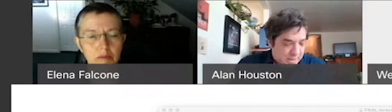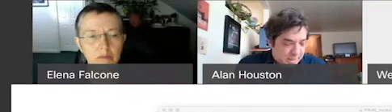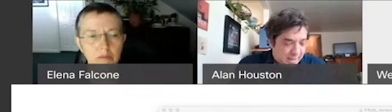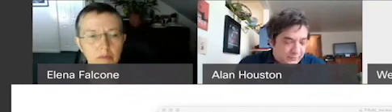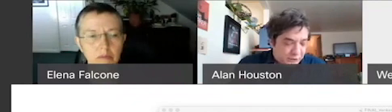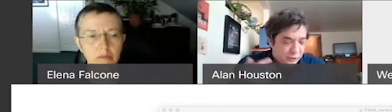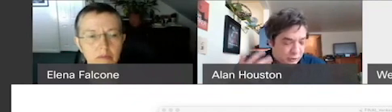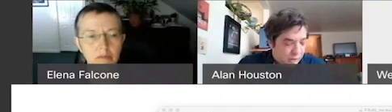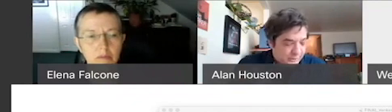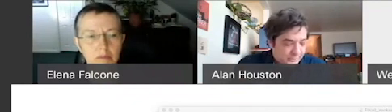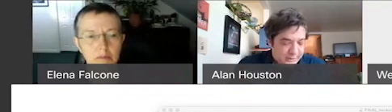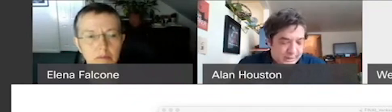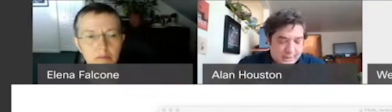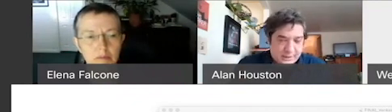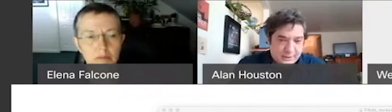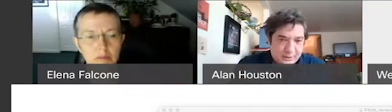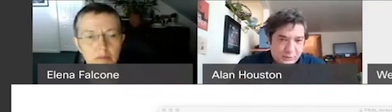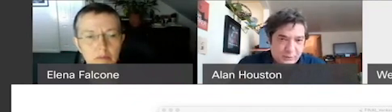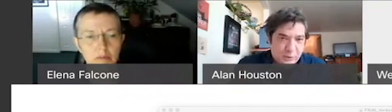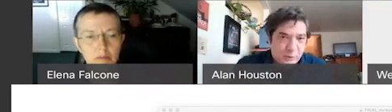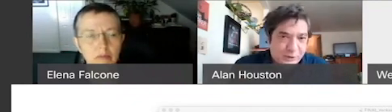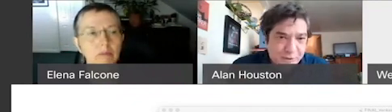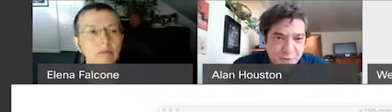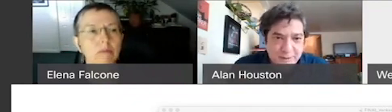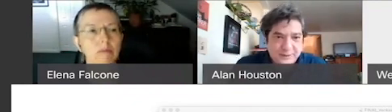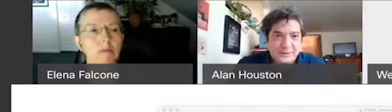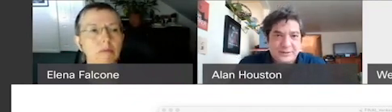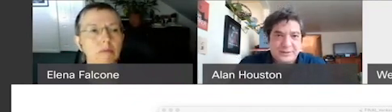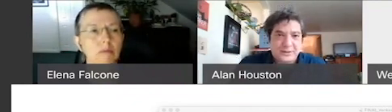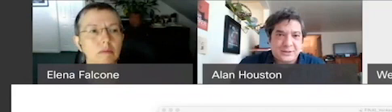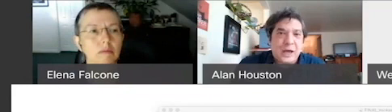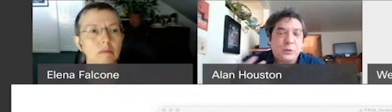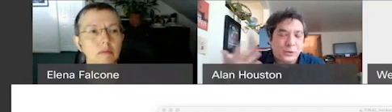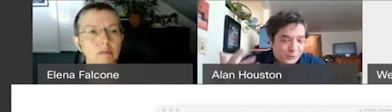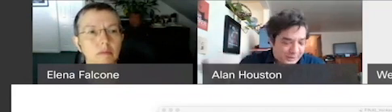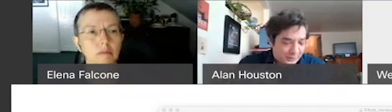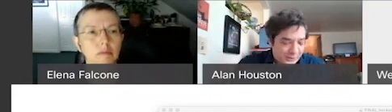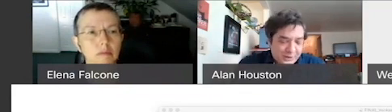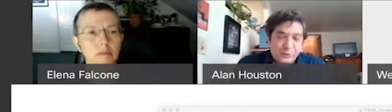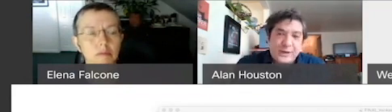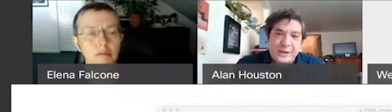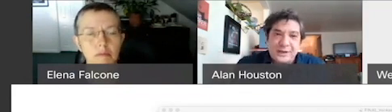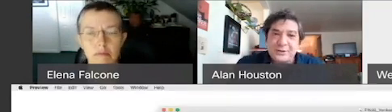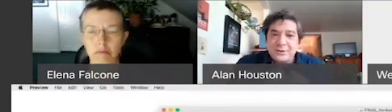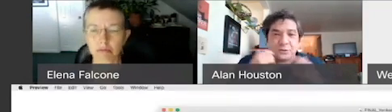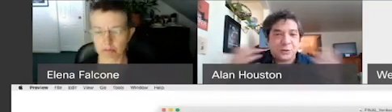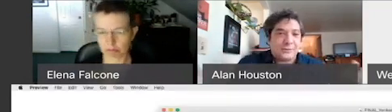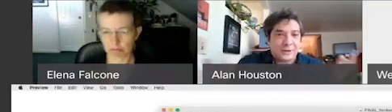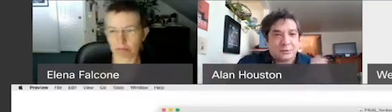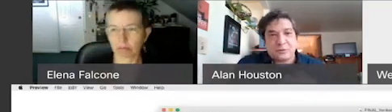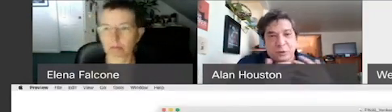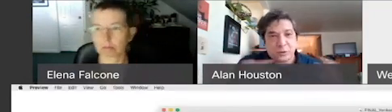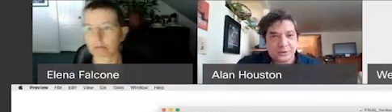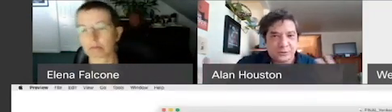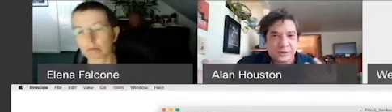vision loss. And really what we want to do is help you keep reading for a lifetime over the course of